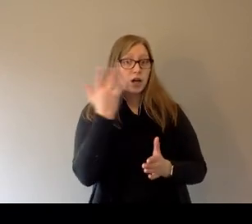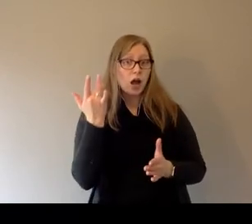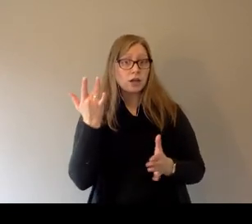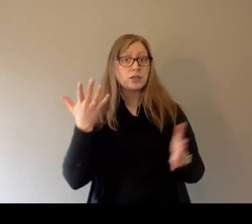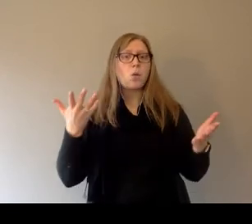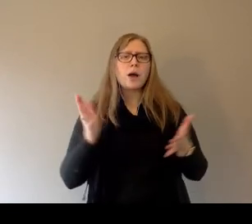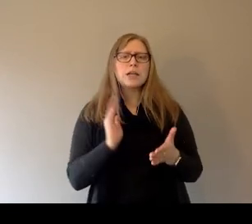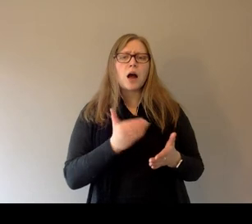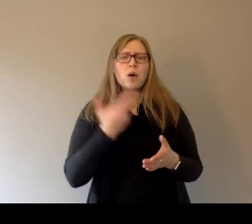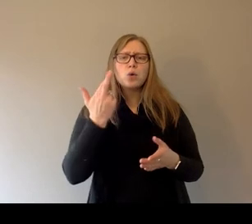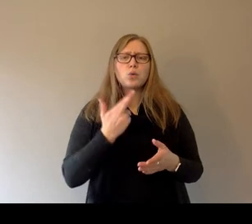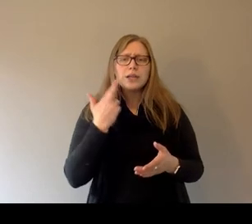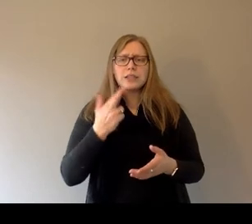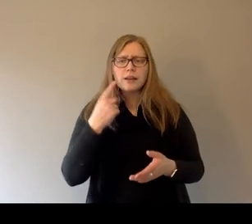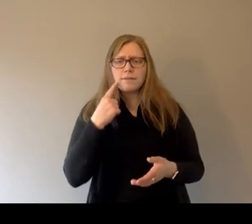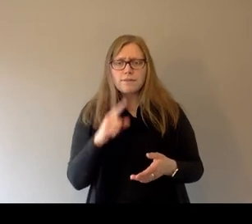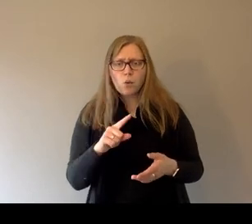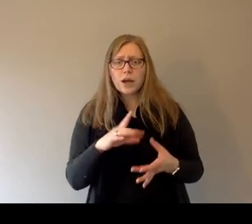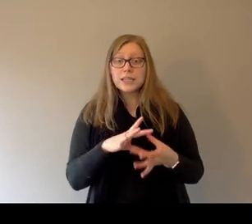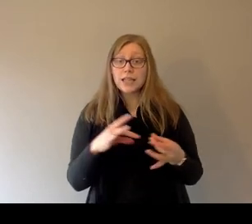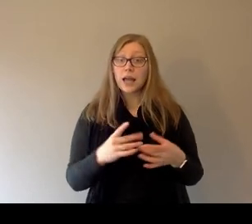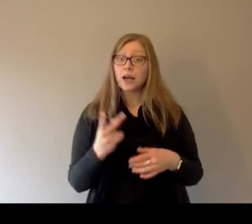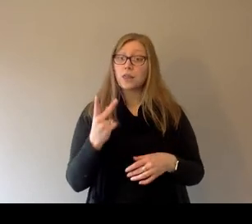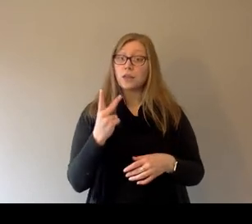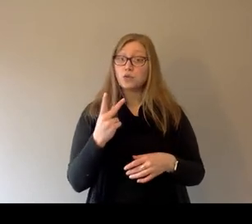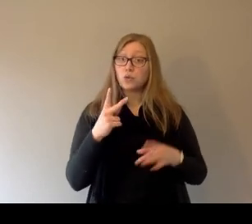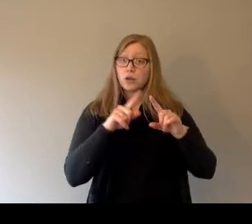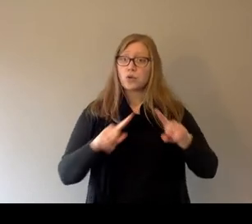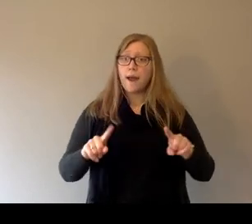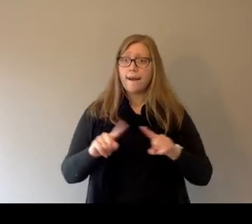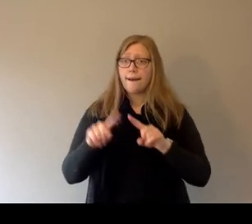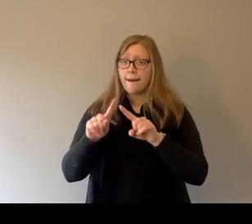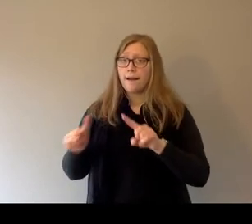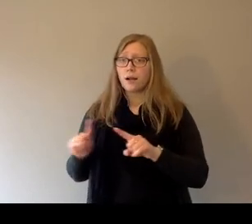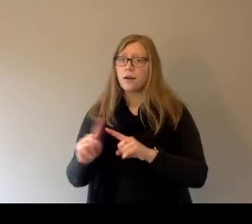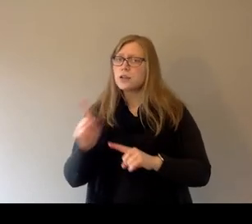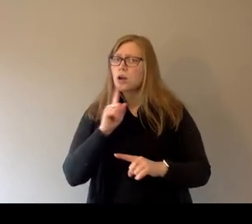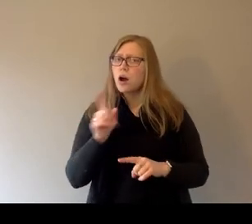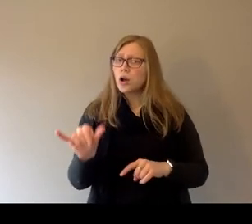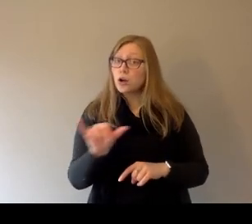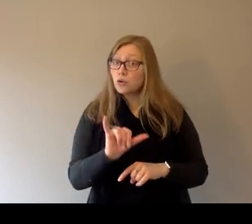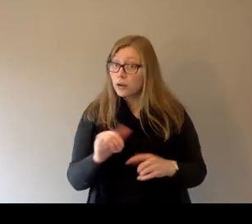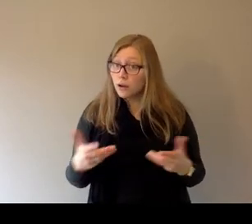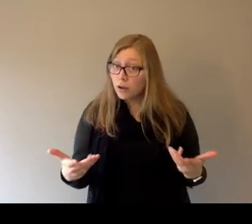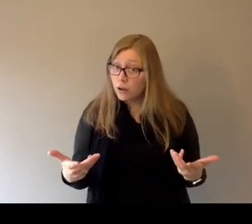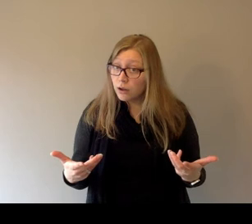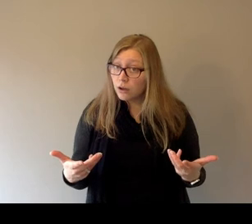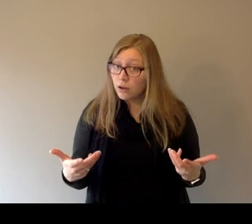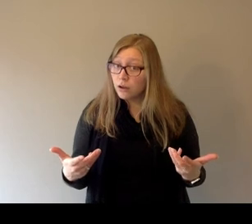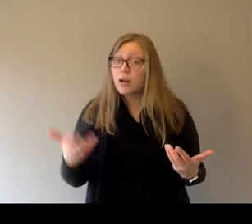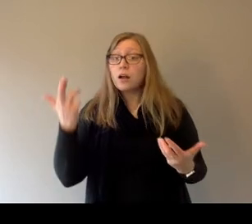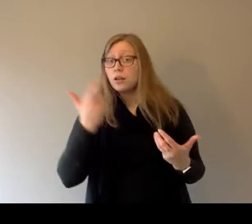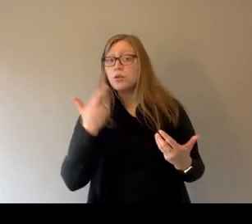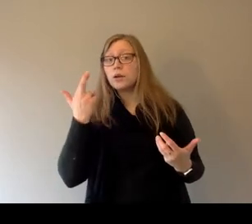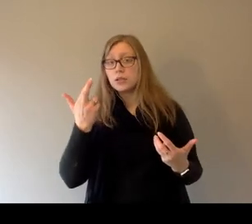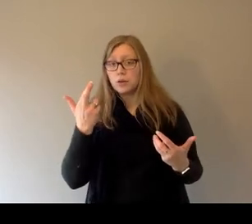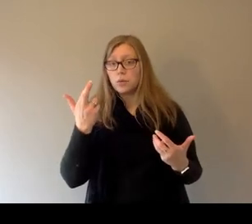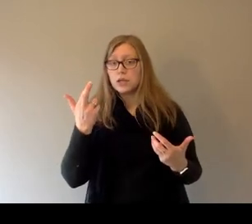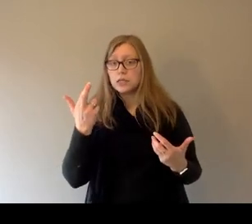our reasoning for saying that these two triangles were congruent? And the reason was